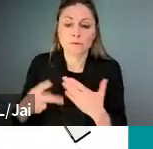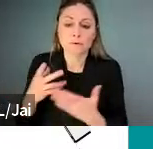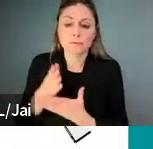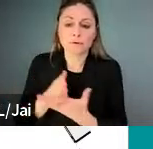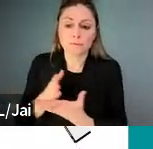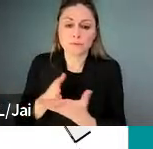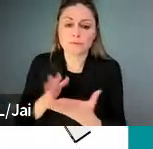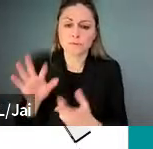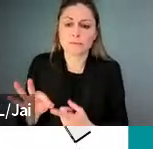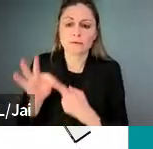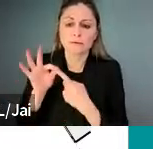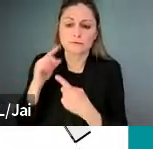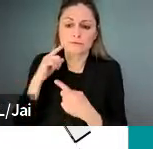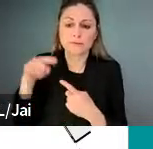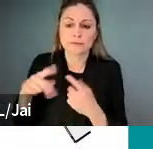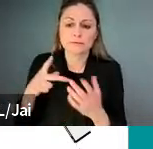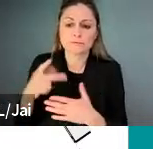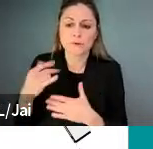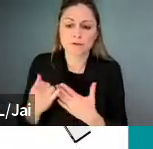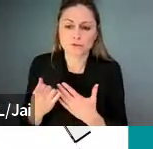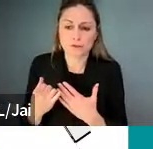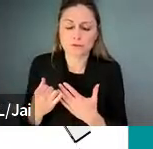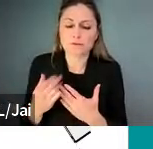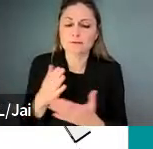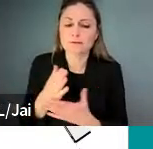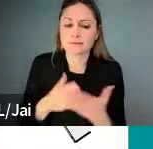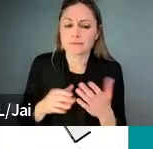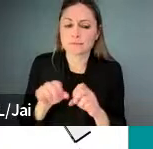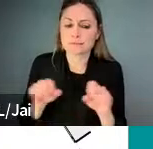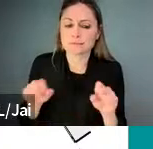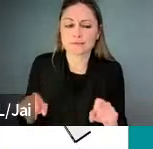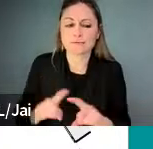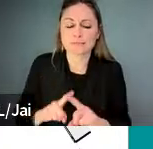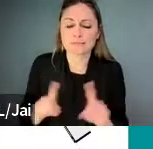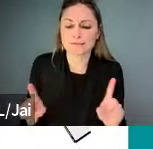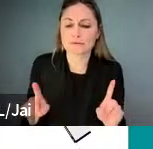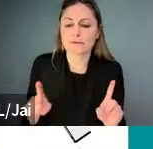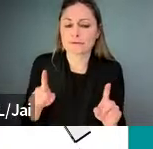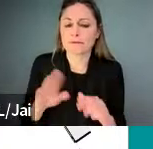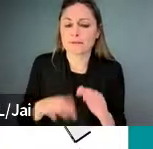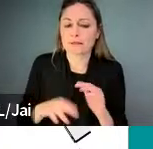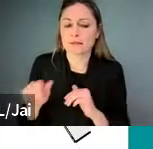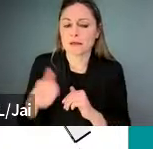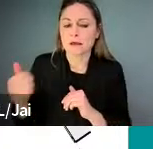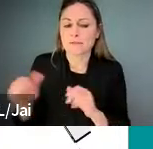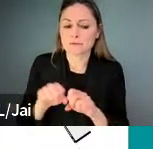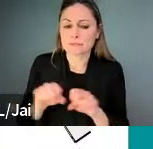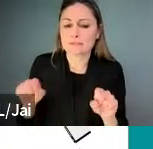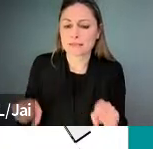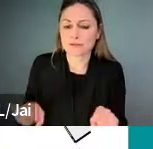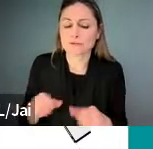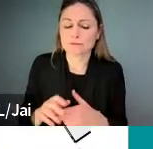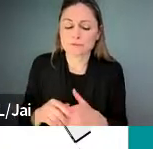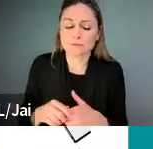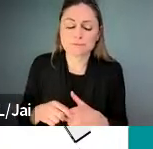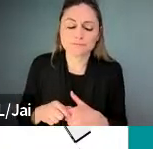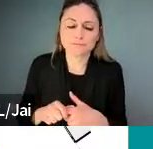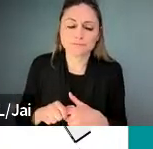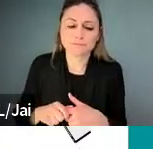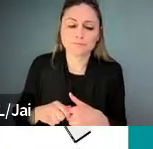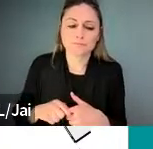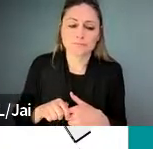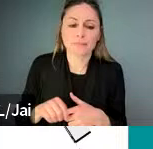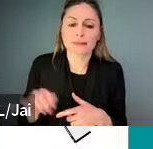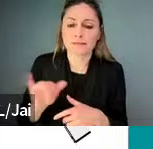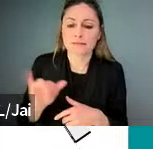unique for this project because some of the stations are different than other stations in the TriMet light rail